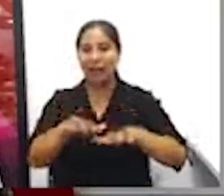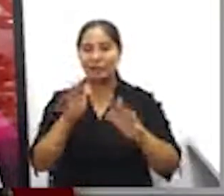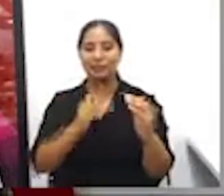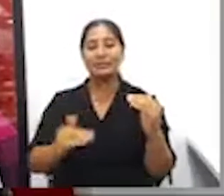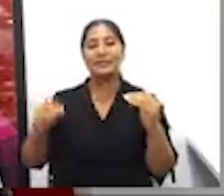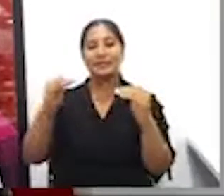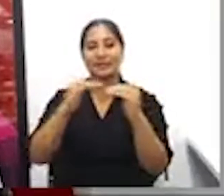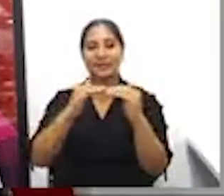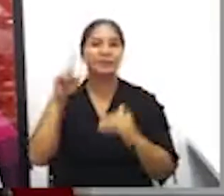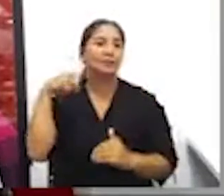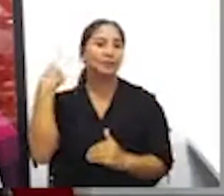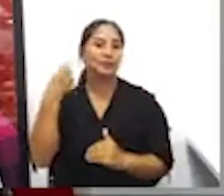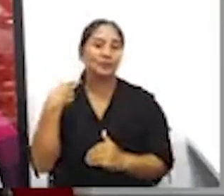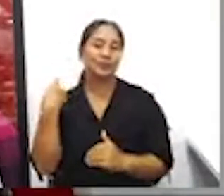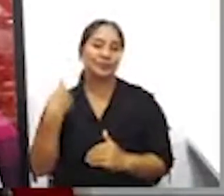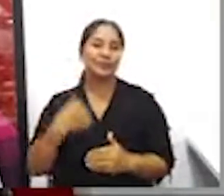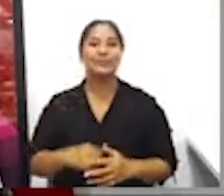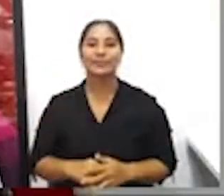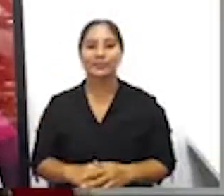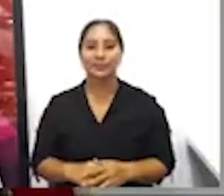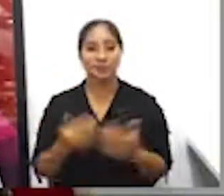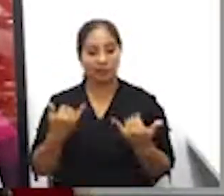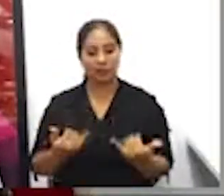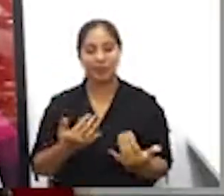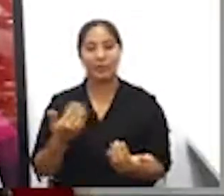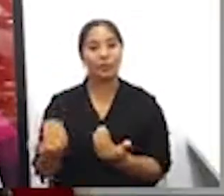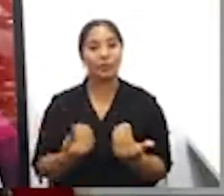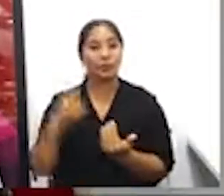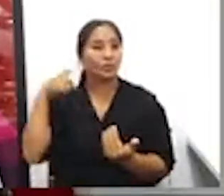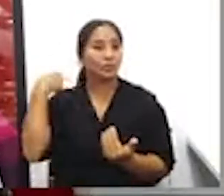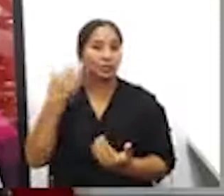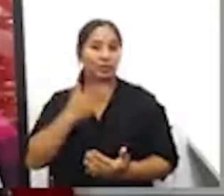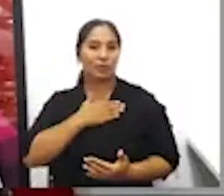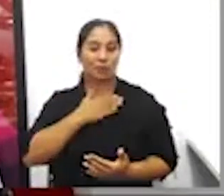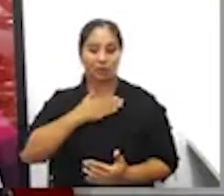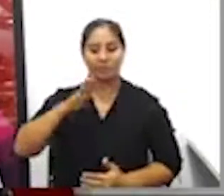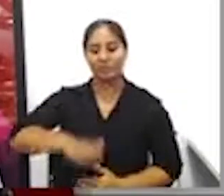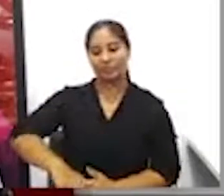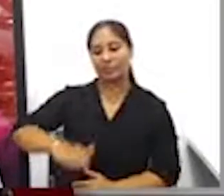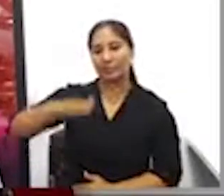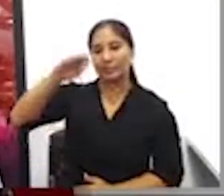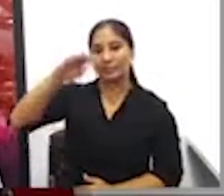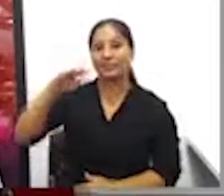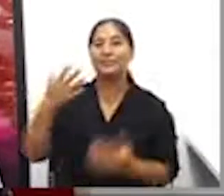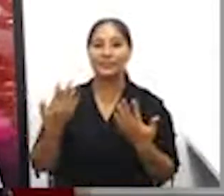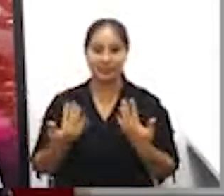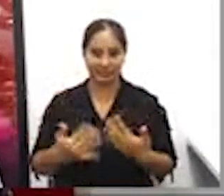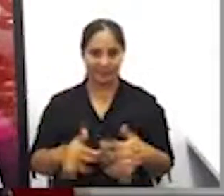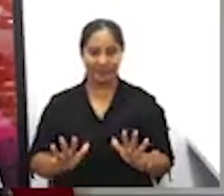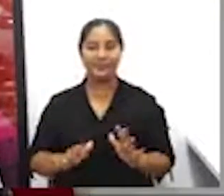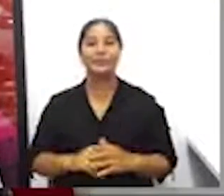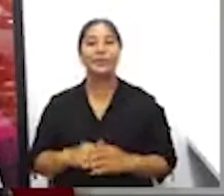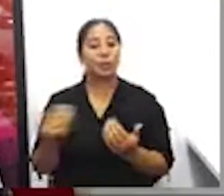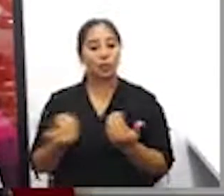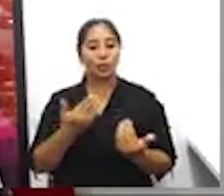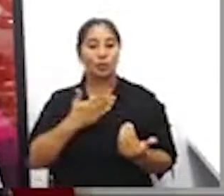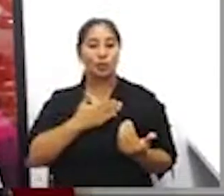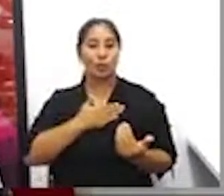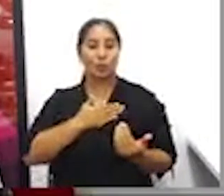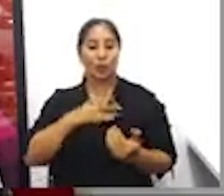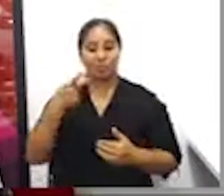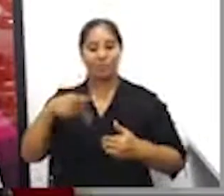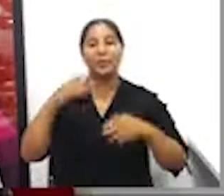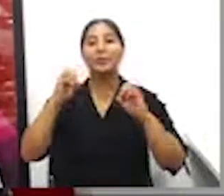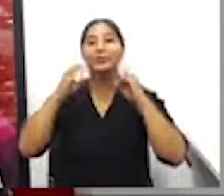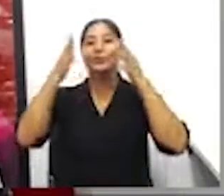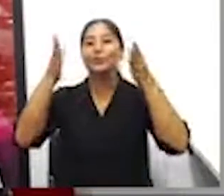up. She teaches immigration and asylum law at a university in the United States. She